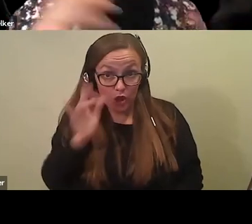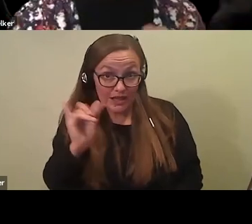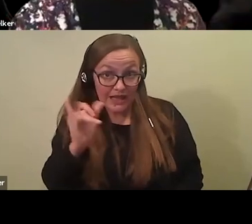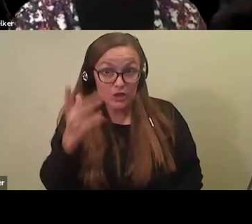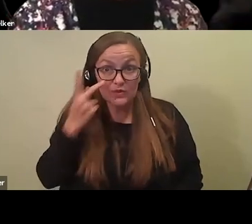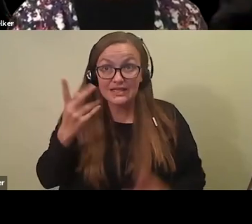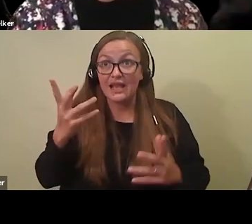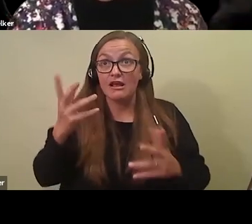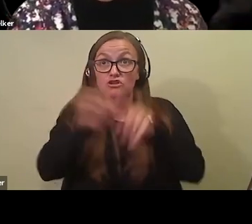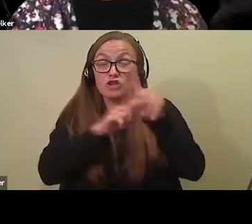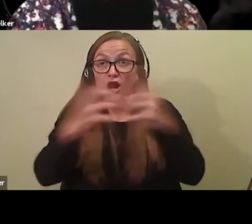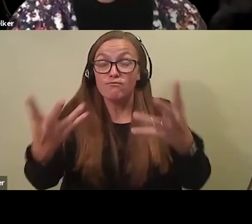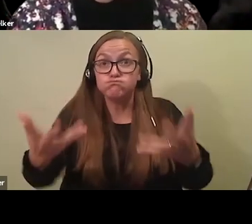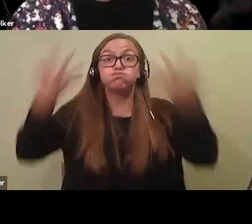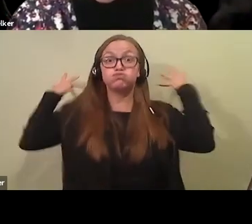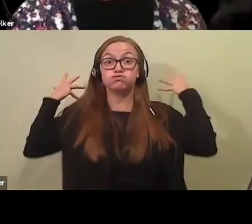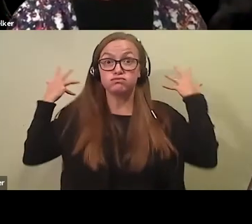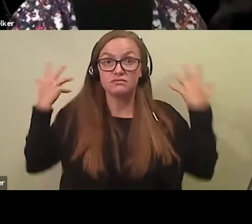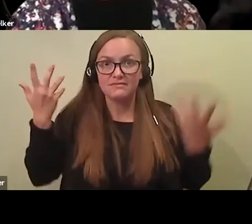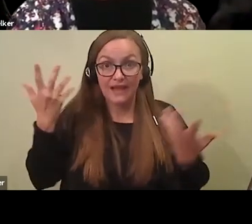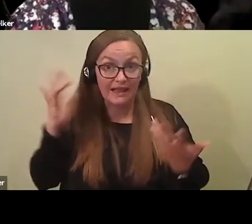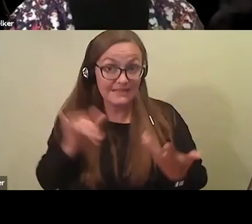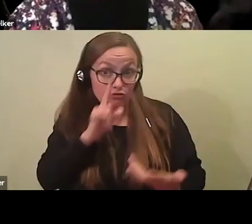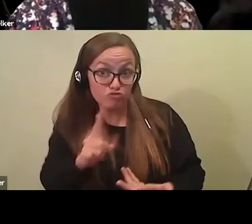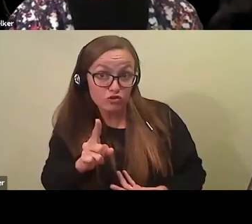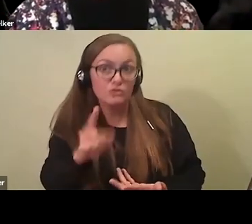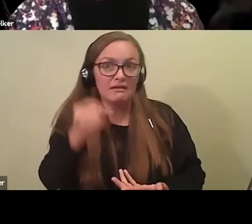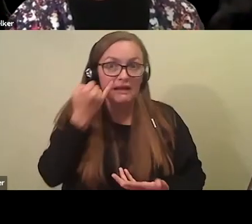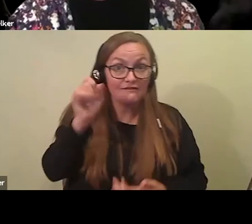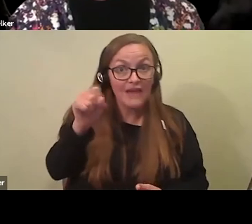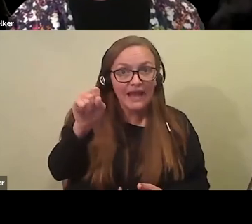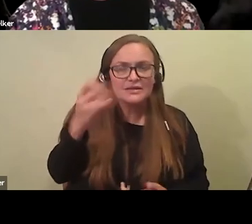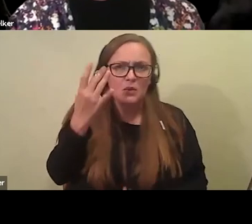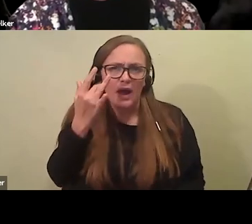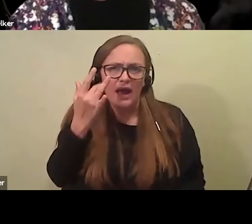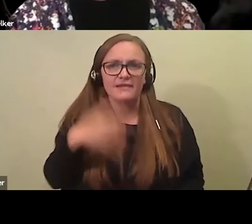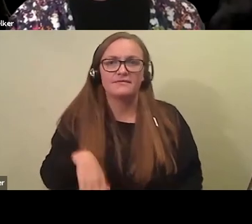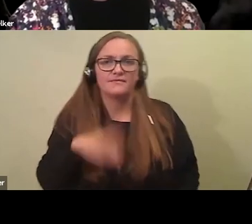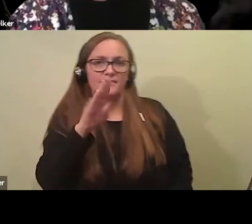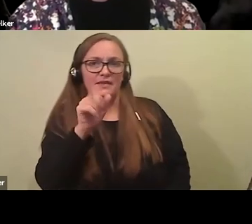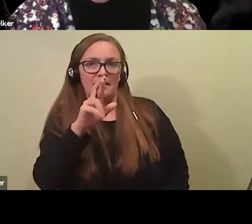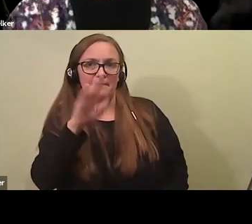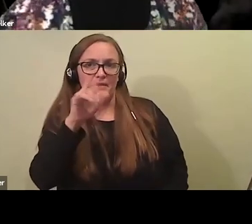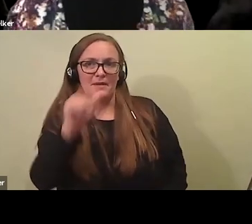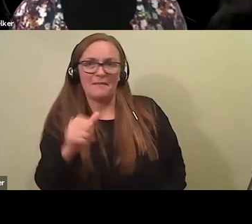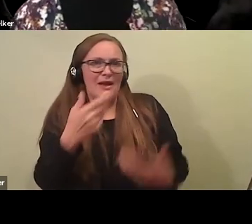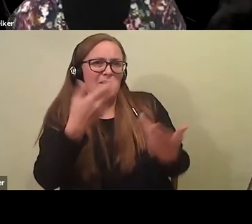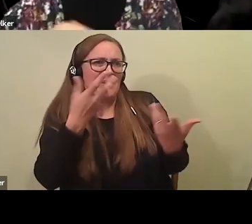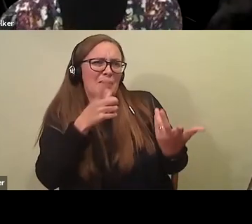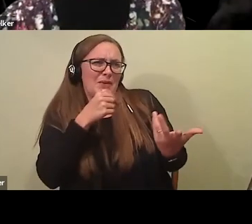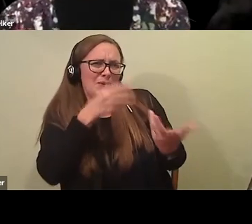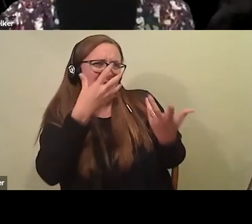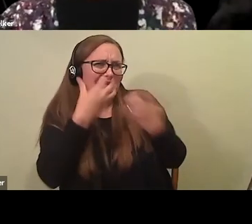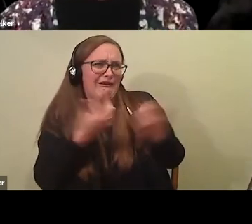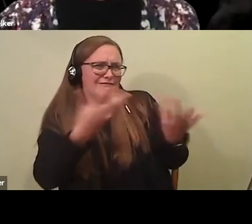this phenomenon? And if so, why is that? Well, my answer is, who cares? It just looks so cool.